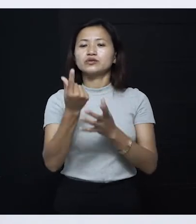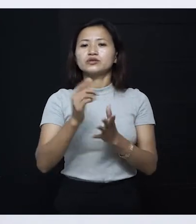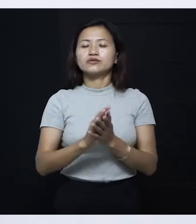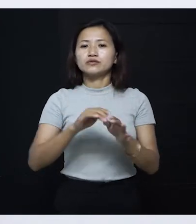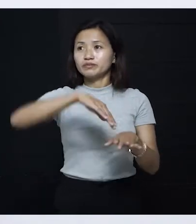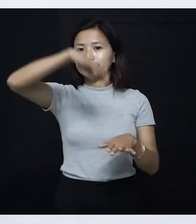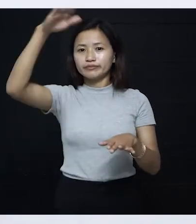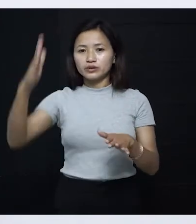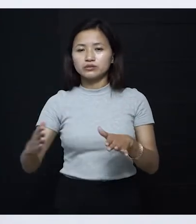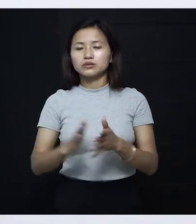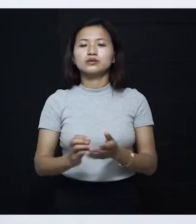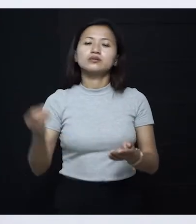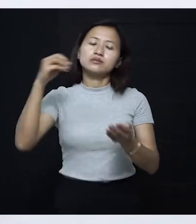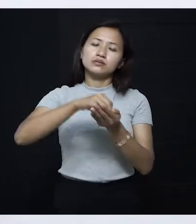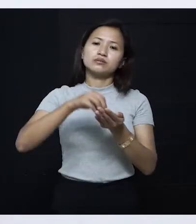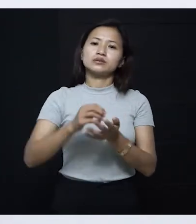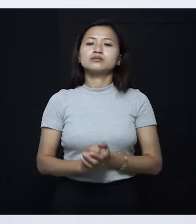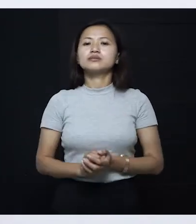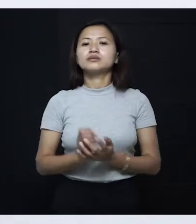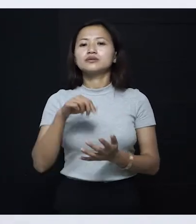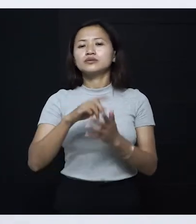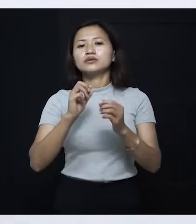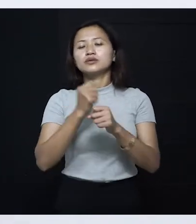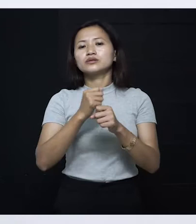those mountains also you can mention there in this